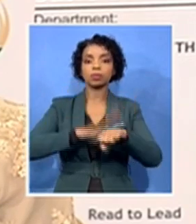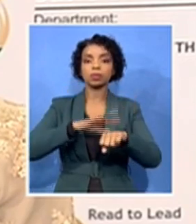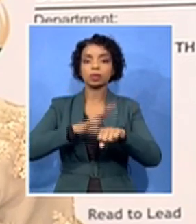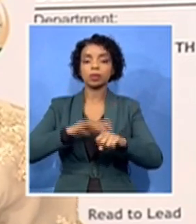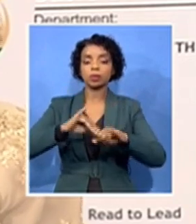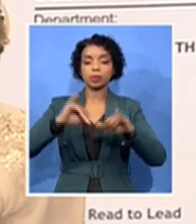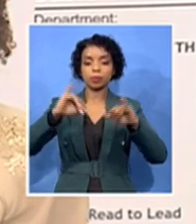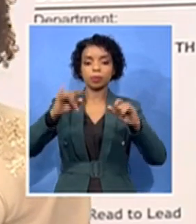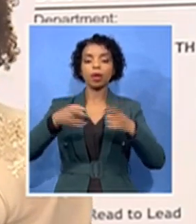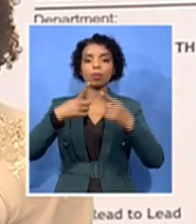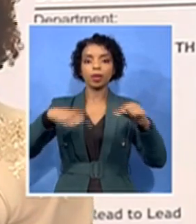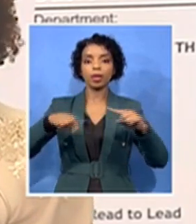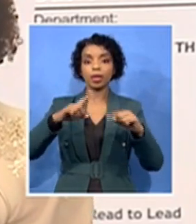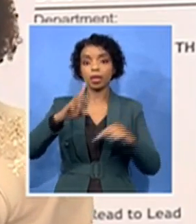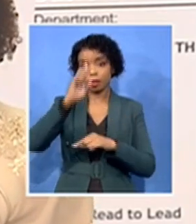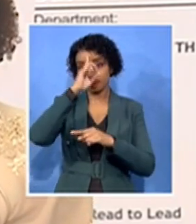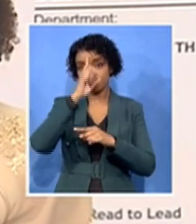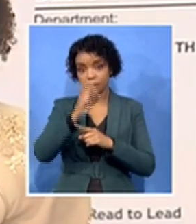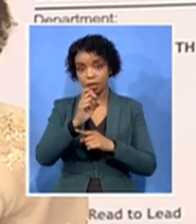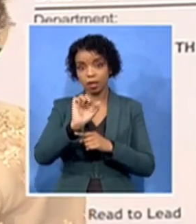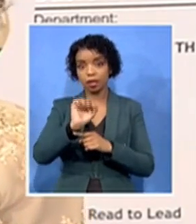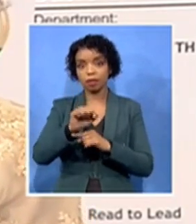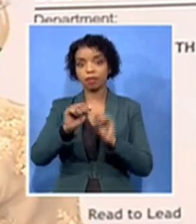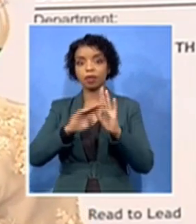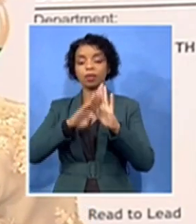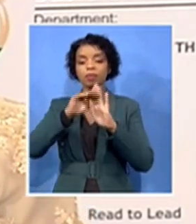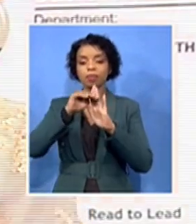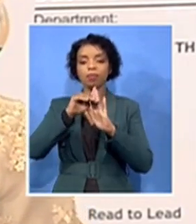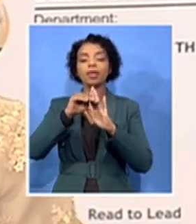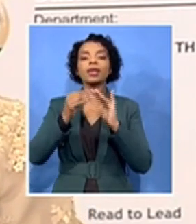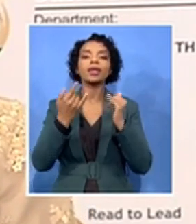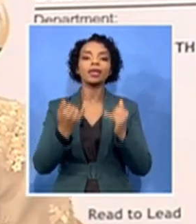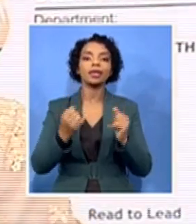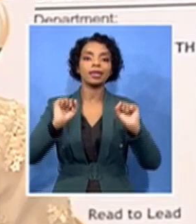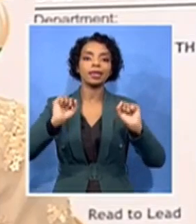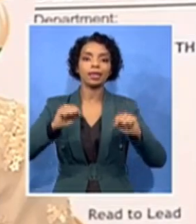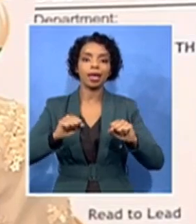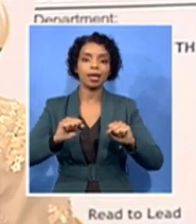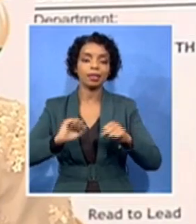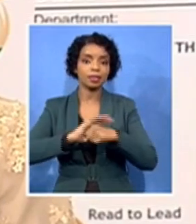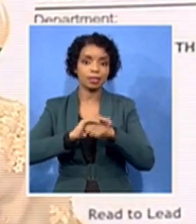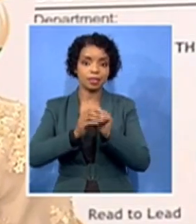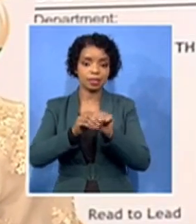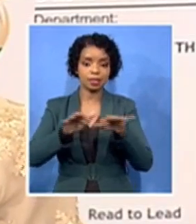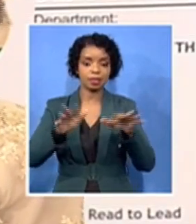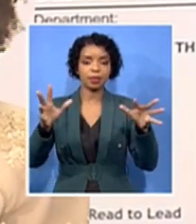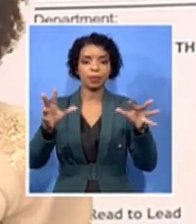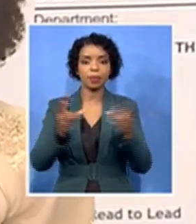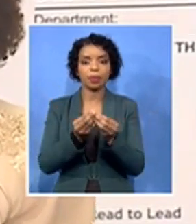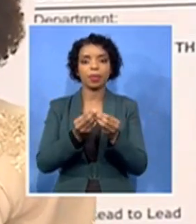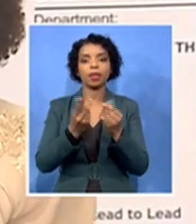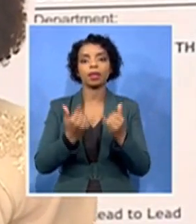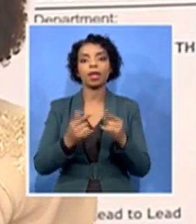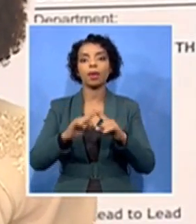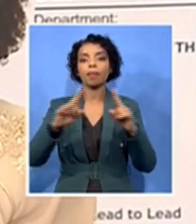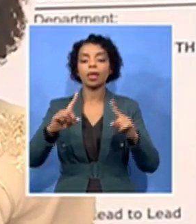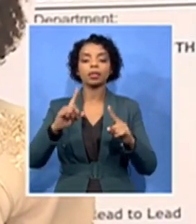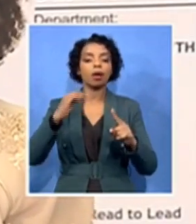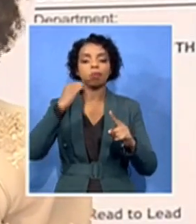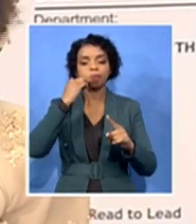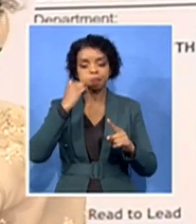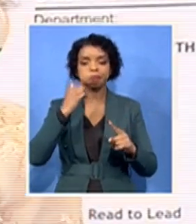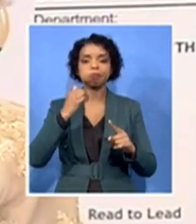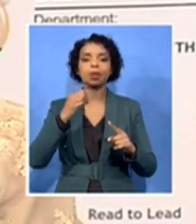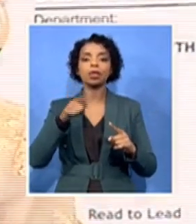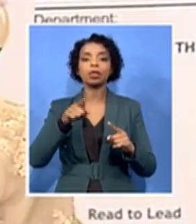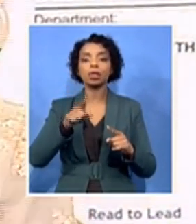To really become complacent and say COVID-19 has left us. We still get infections,